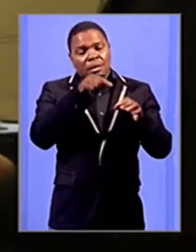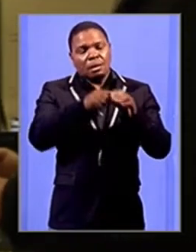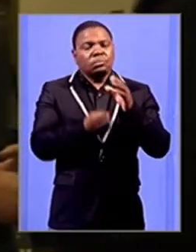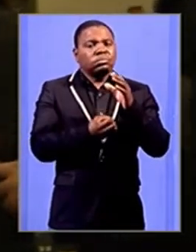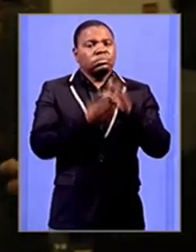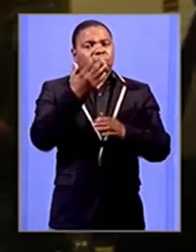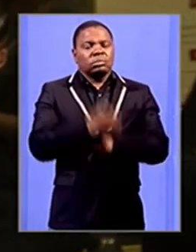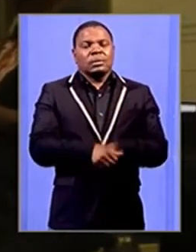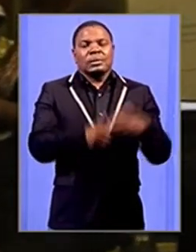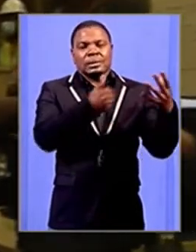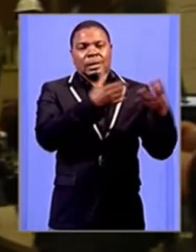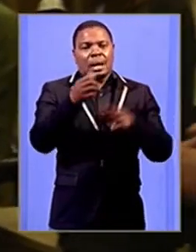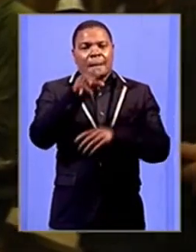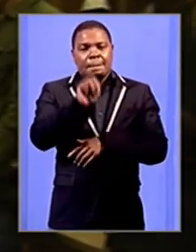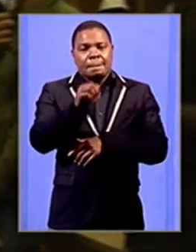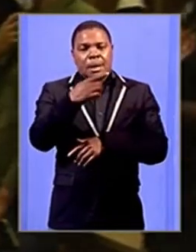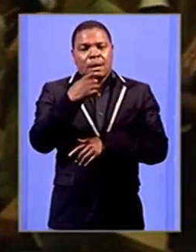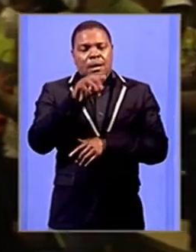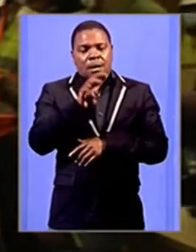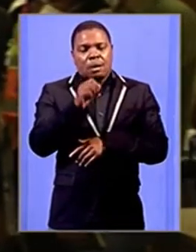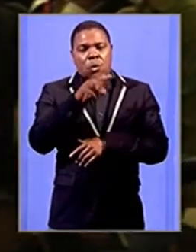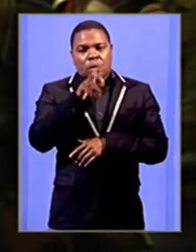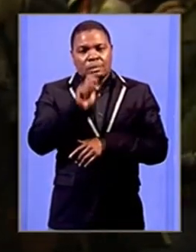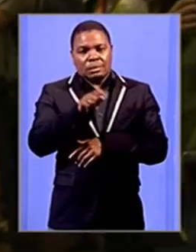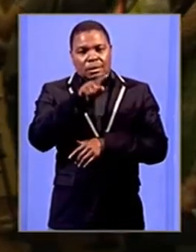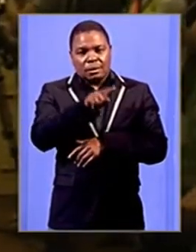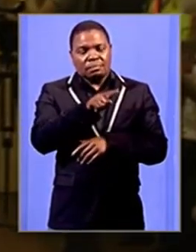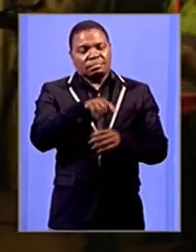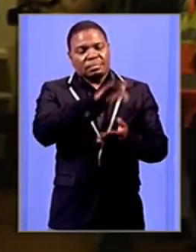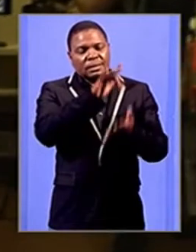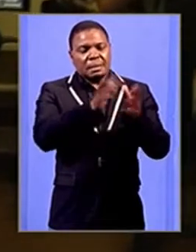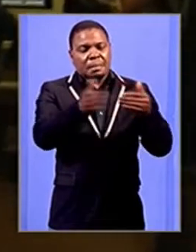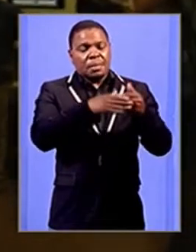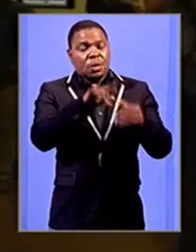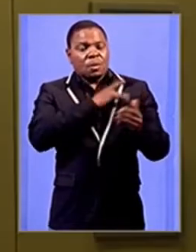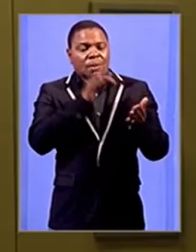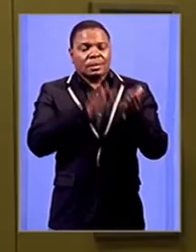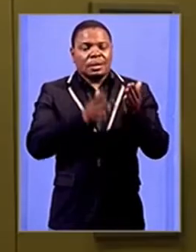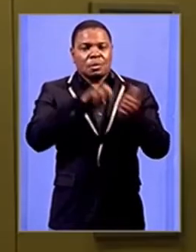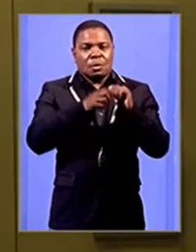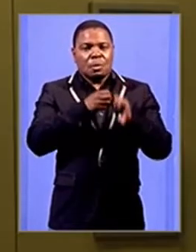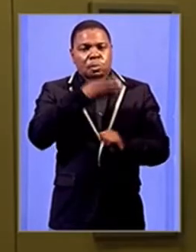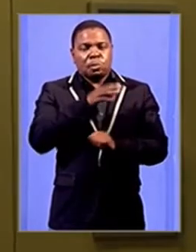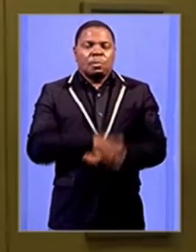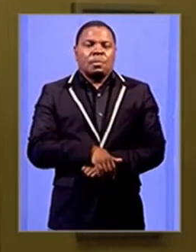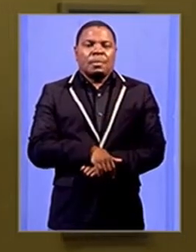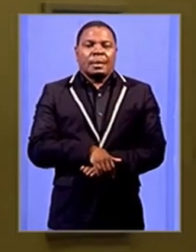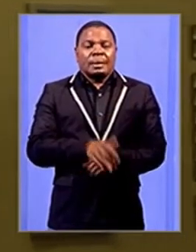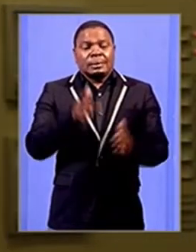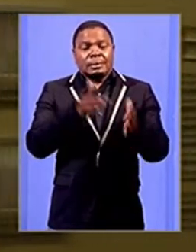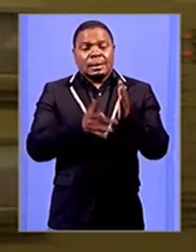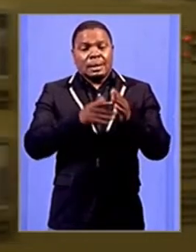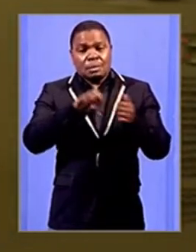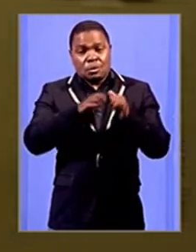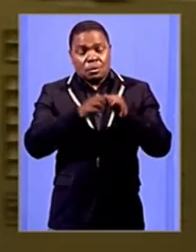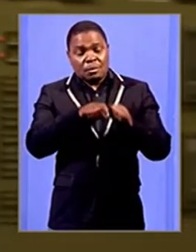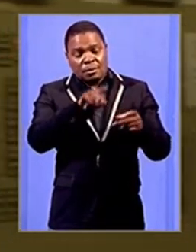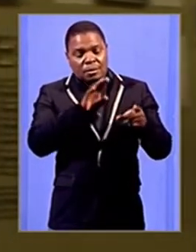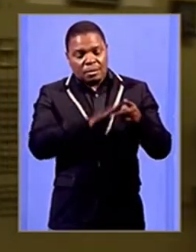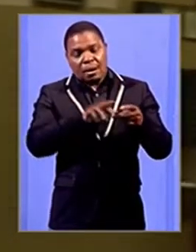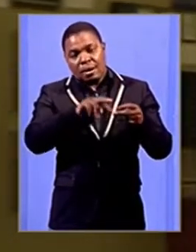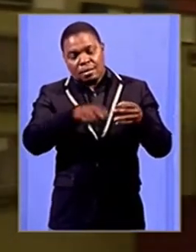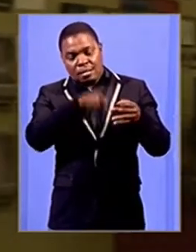tse 600 karolo ka nngwe e kwetswe lebaka e le mathata a setekgeniki. Diphephetso tsa setekgeniki Lethabo, Tukuta,